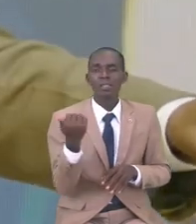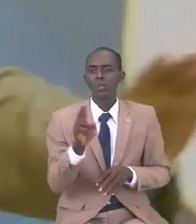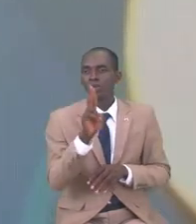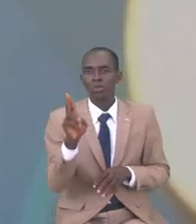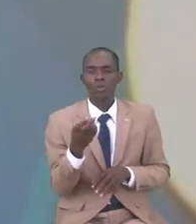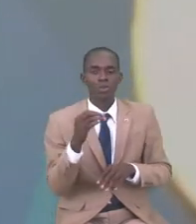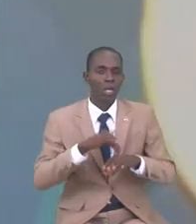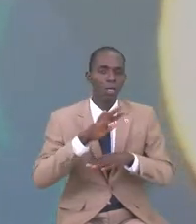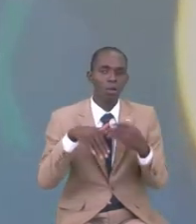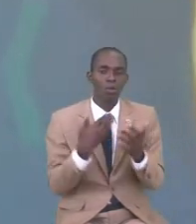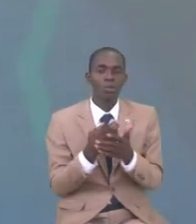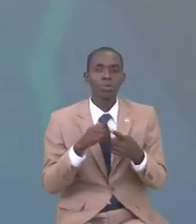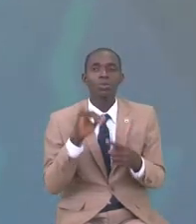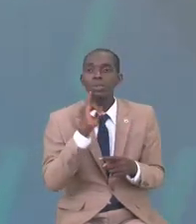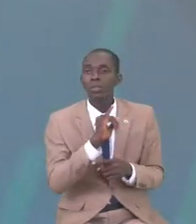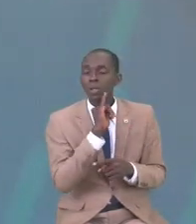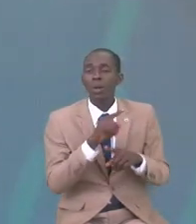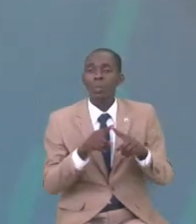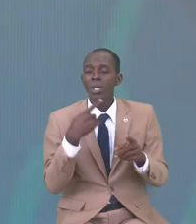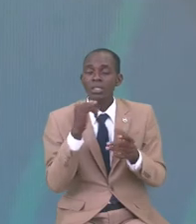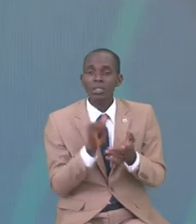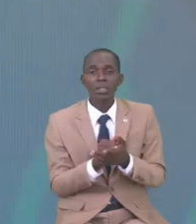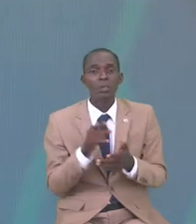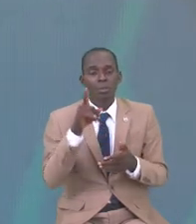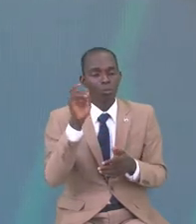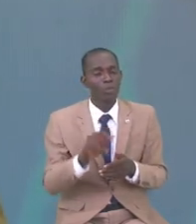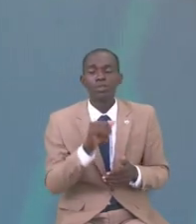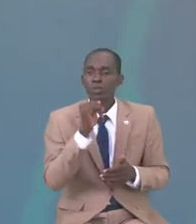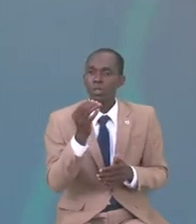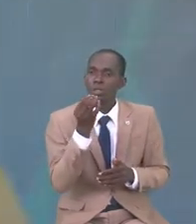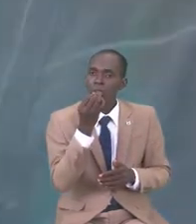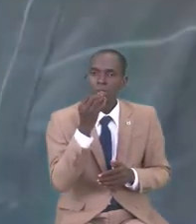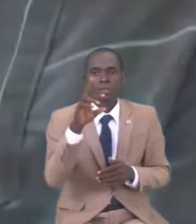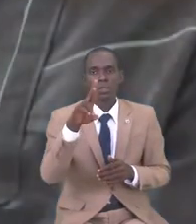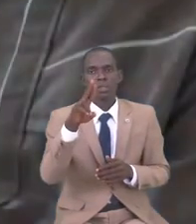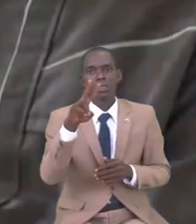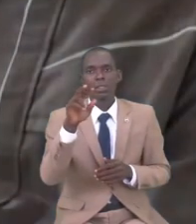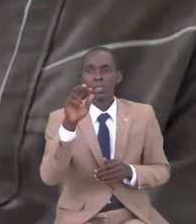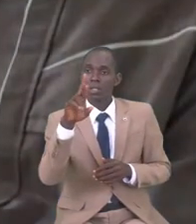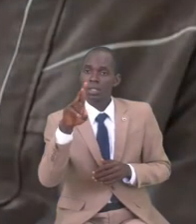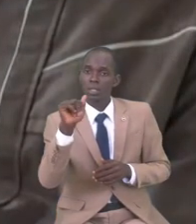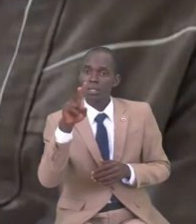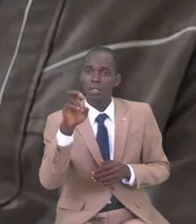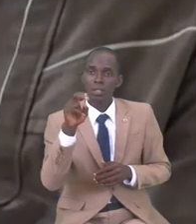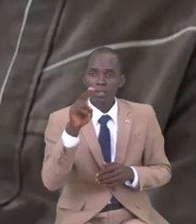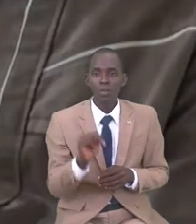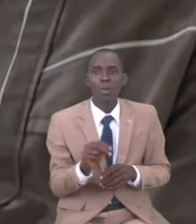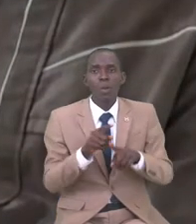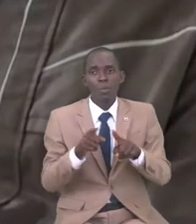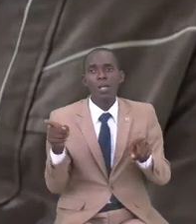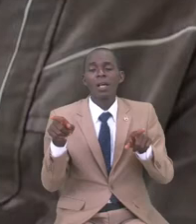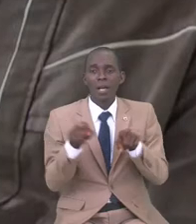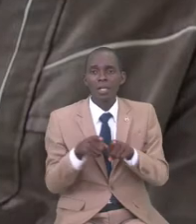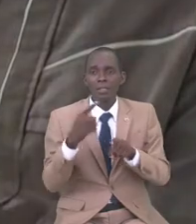He only said ravens will not be food. And the ravens are coming to bring the